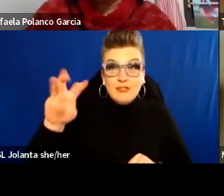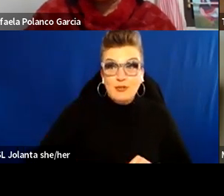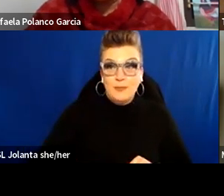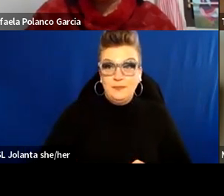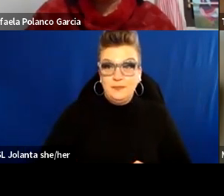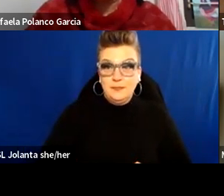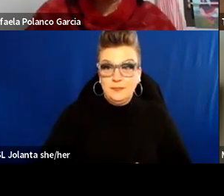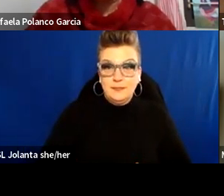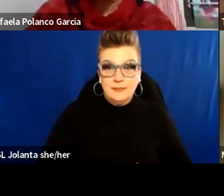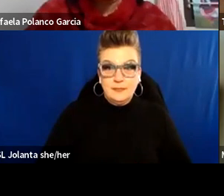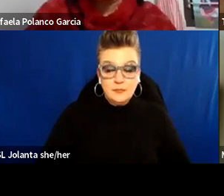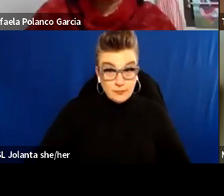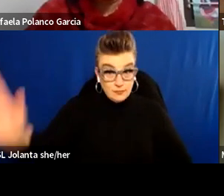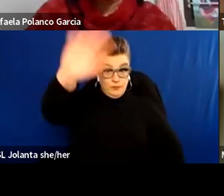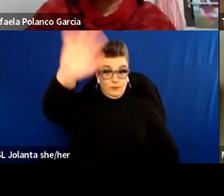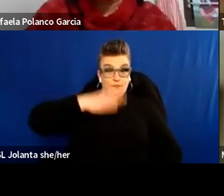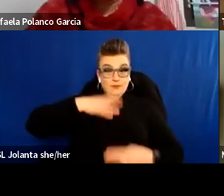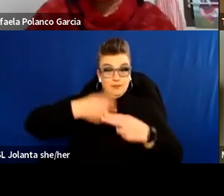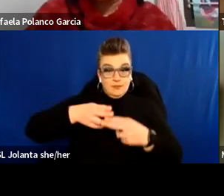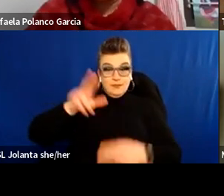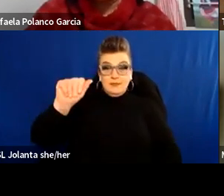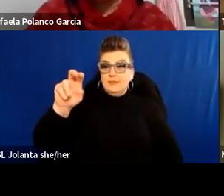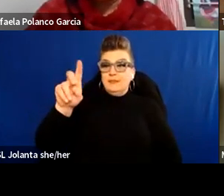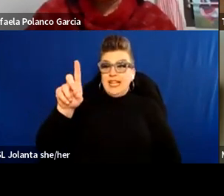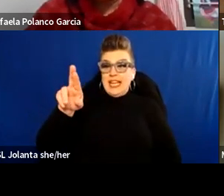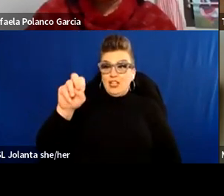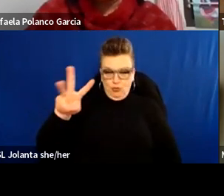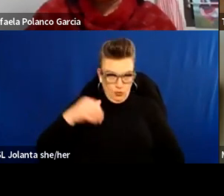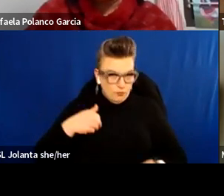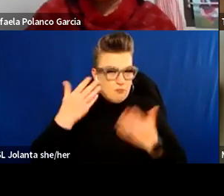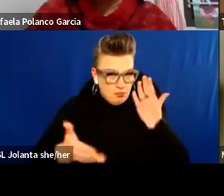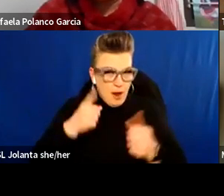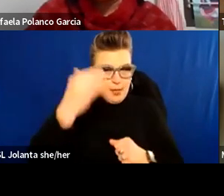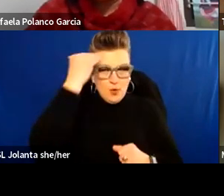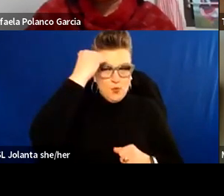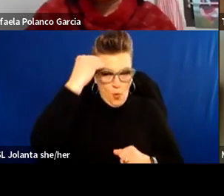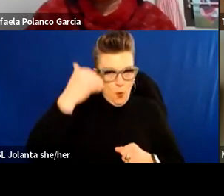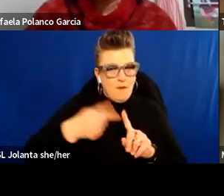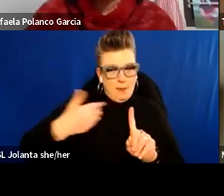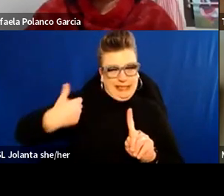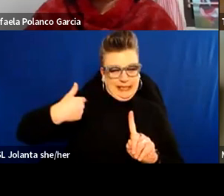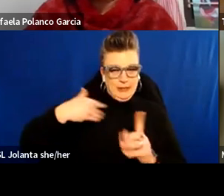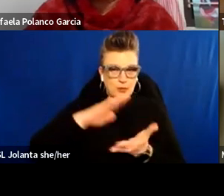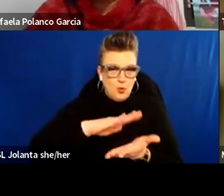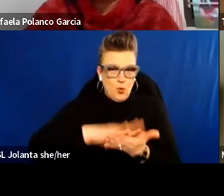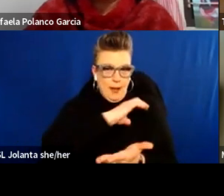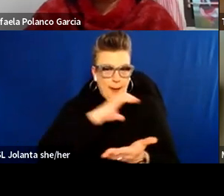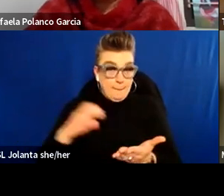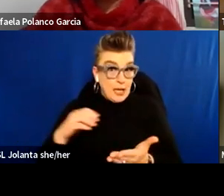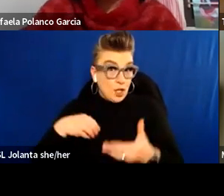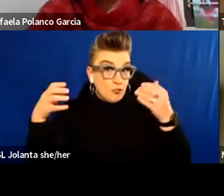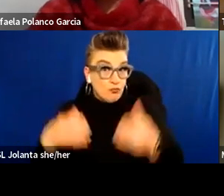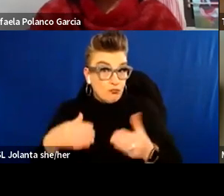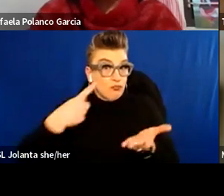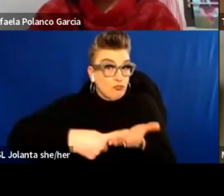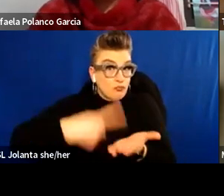hi my name is andrew you probably know me from last school committee what i need at the pa shot is a fourth grade a fifth grade